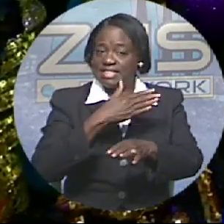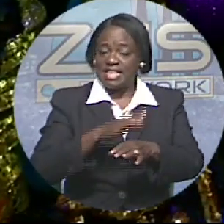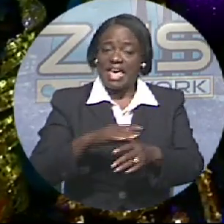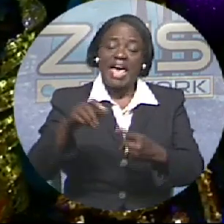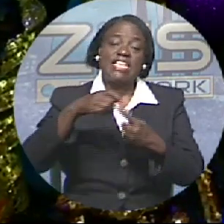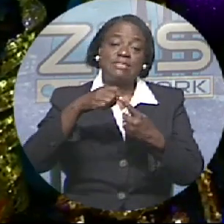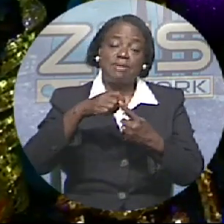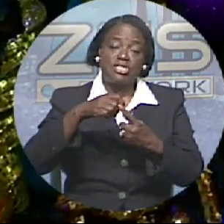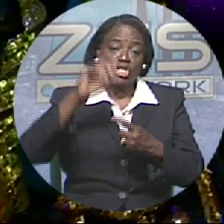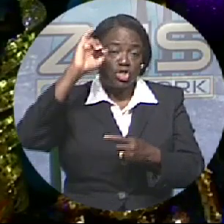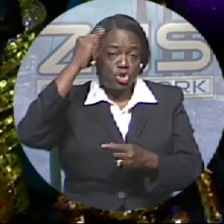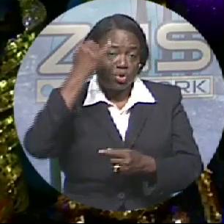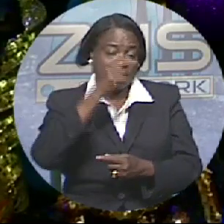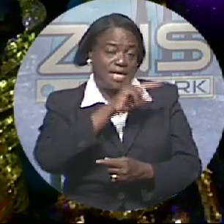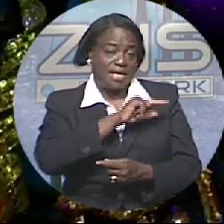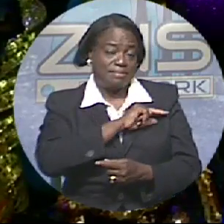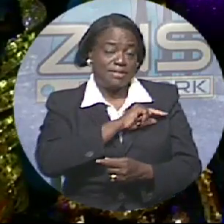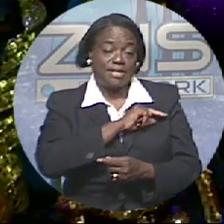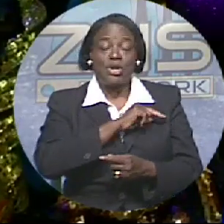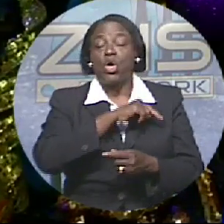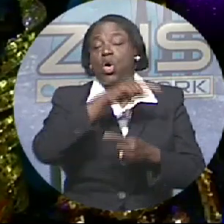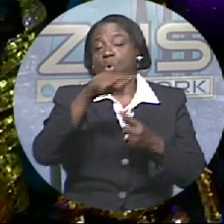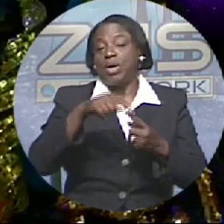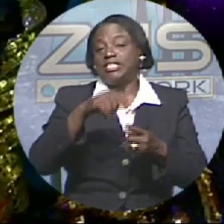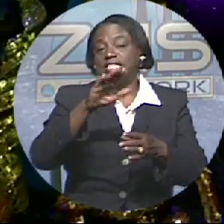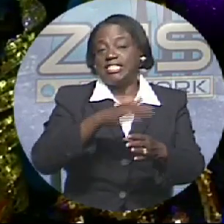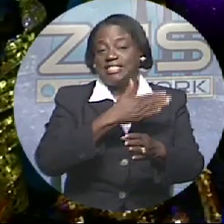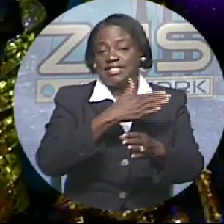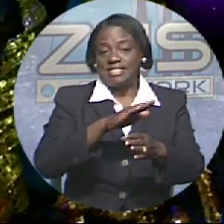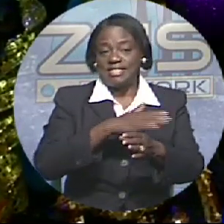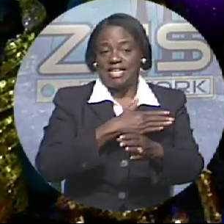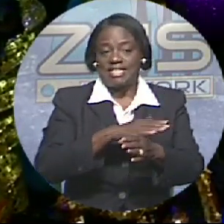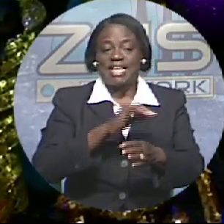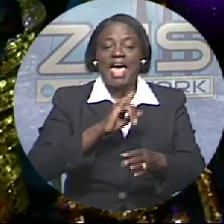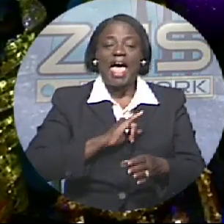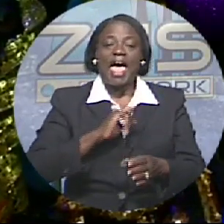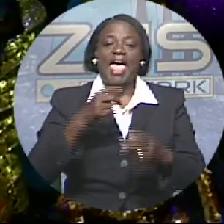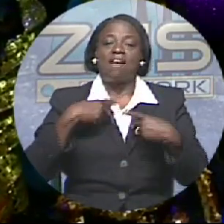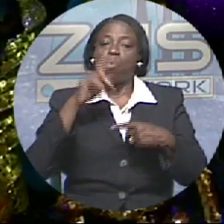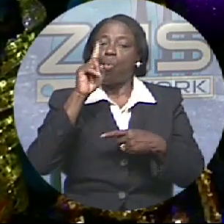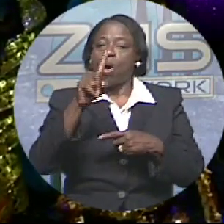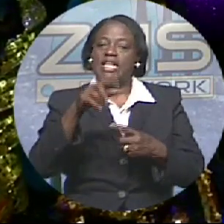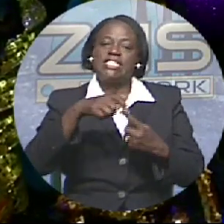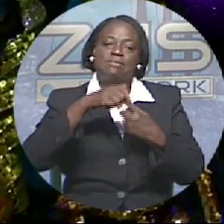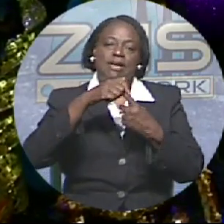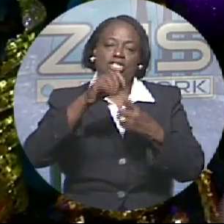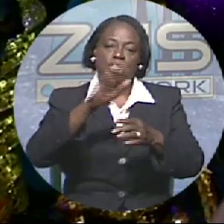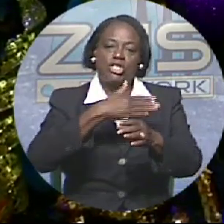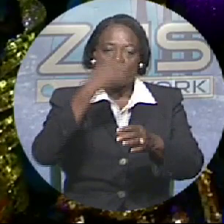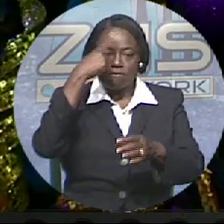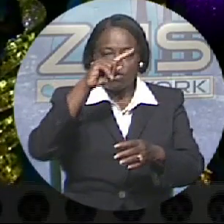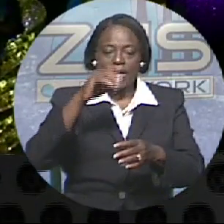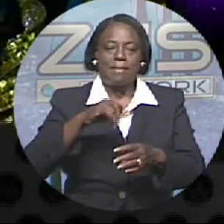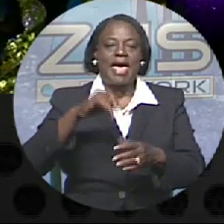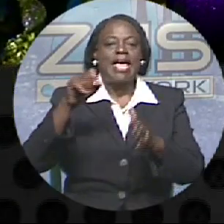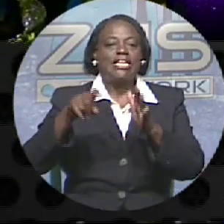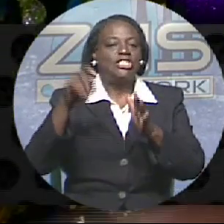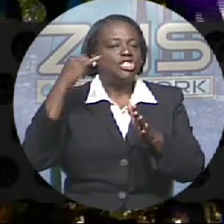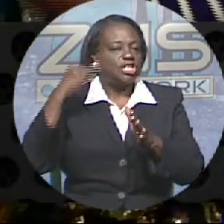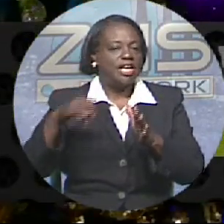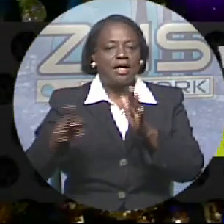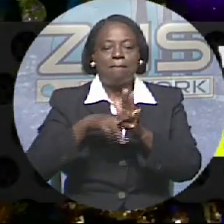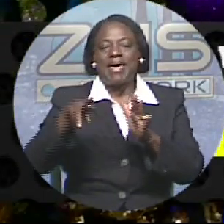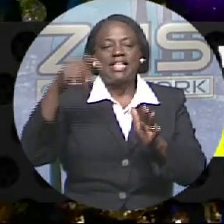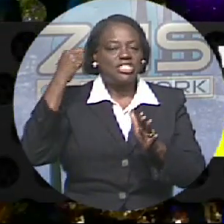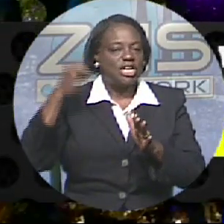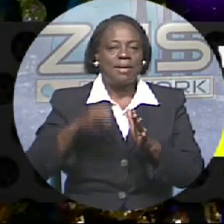tells me to hush up when I tell him my favorite song comes on the radio, I have this one special rendition for him. Jingle